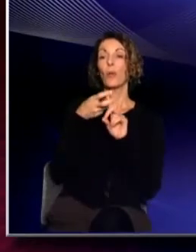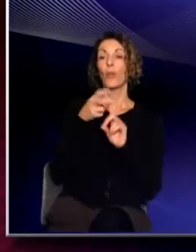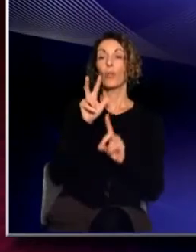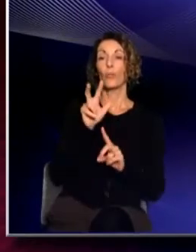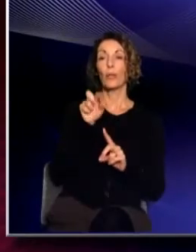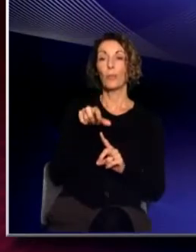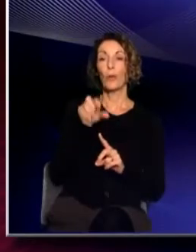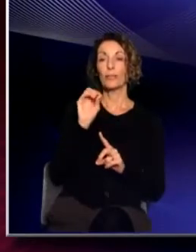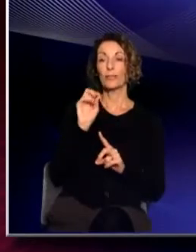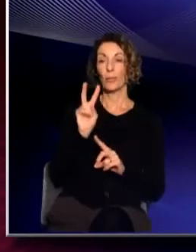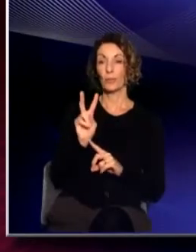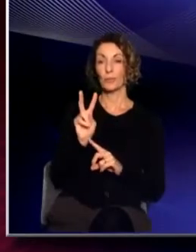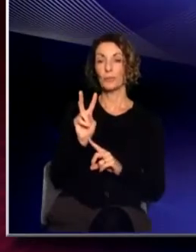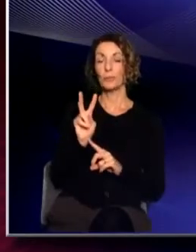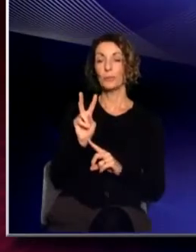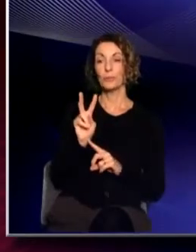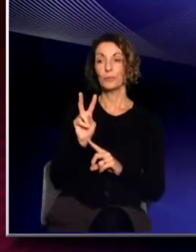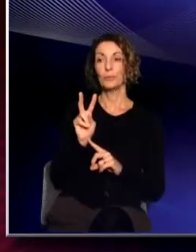3.02.